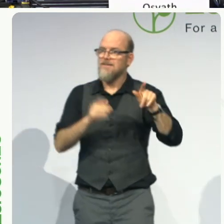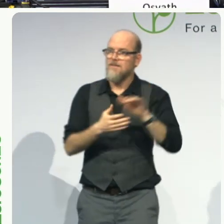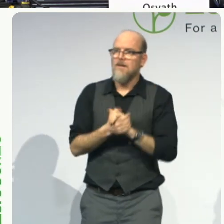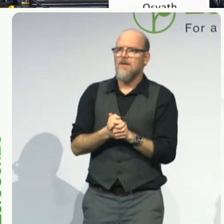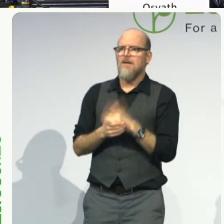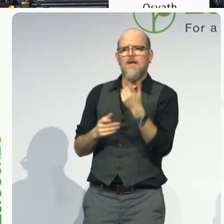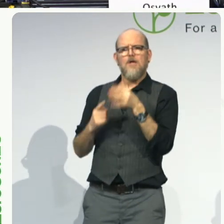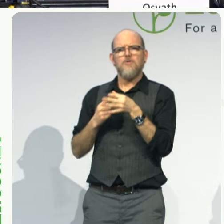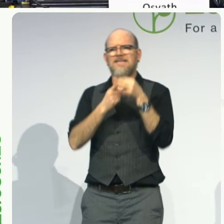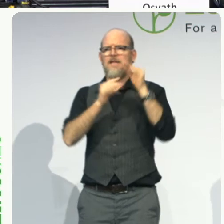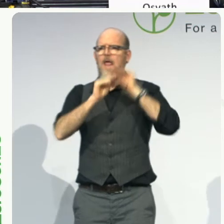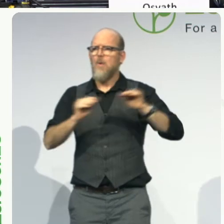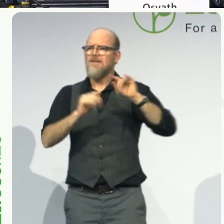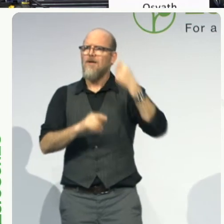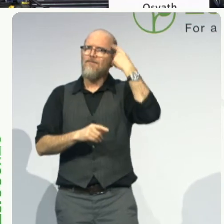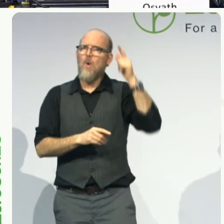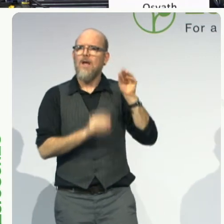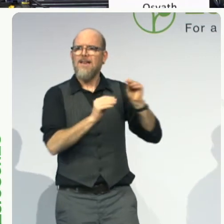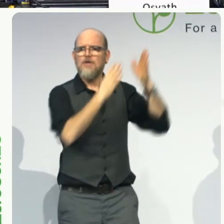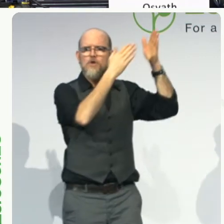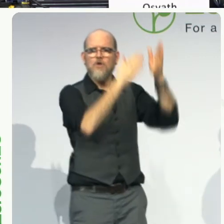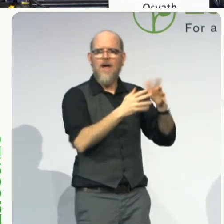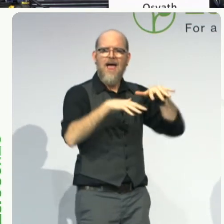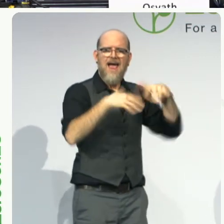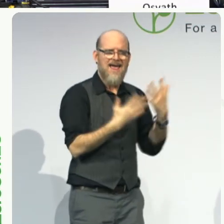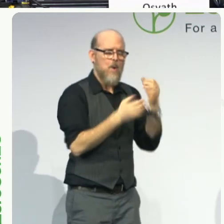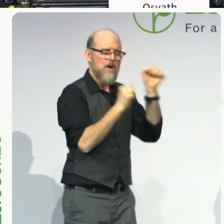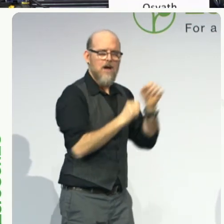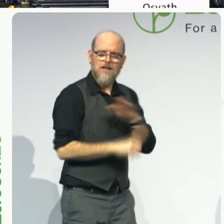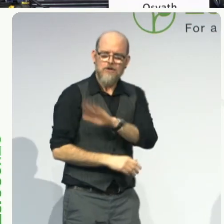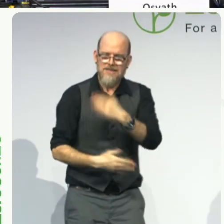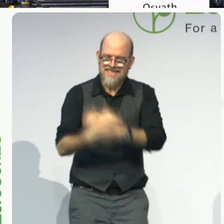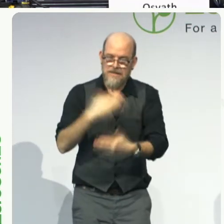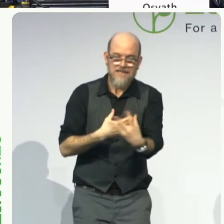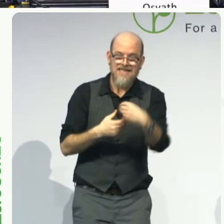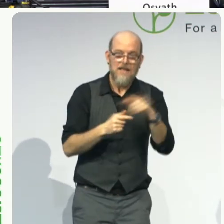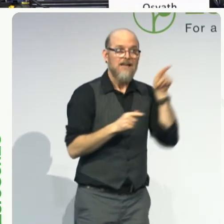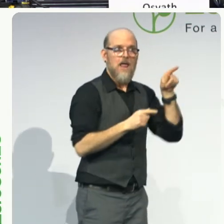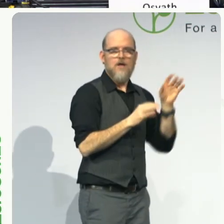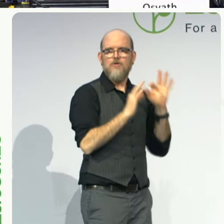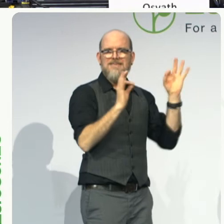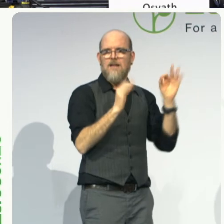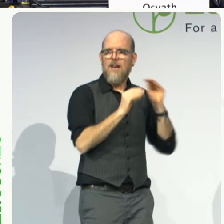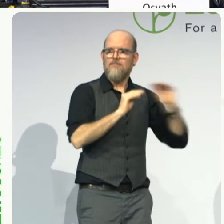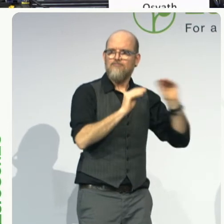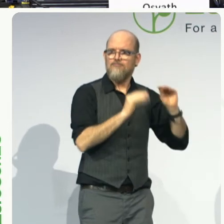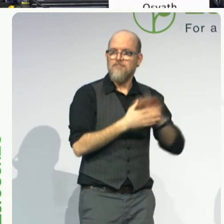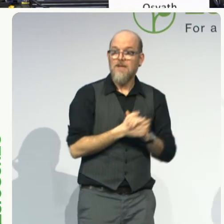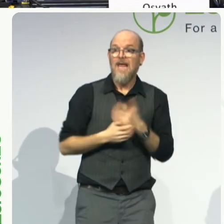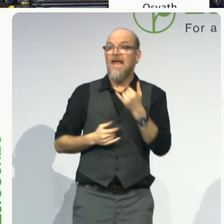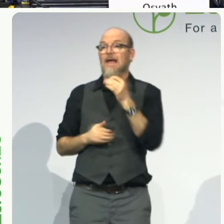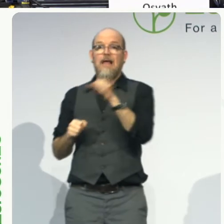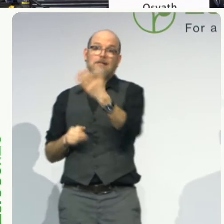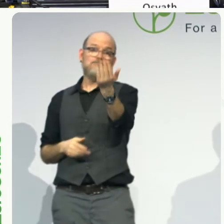in their classes. So be ready. Feel free to approach us with any further questions. And and